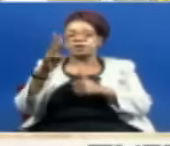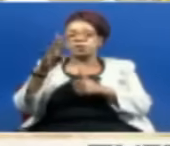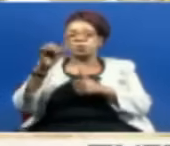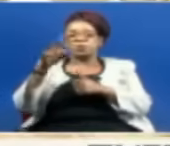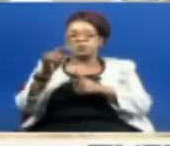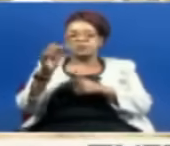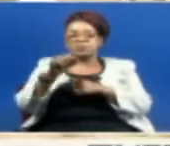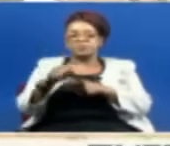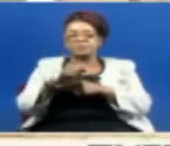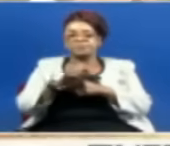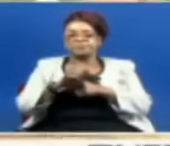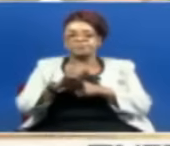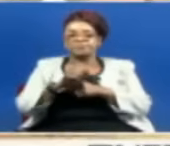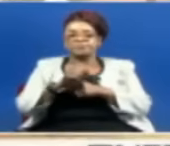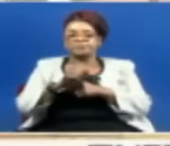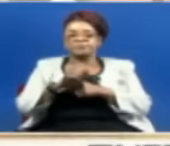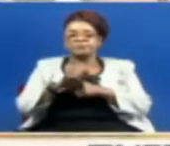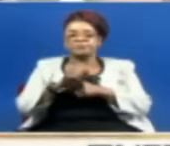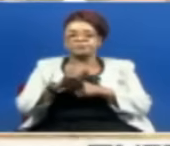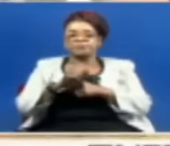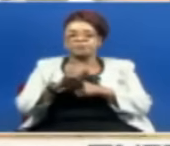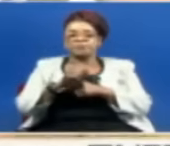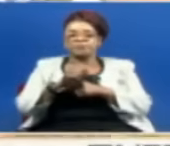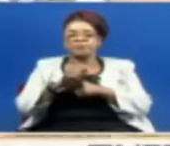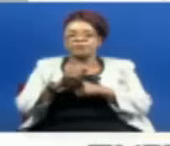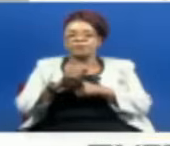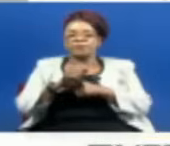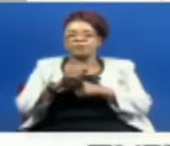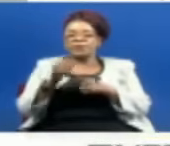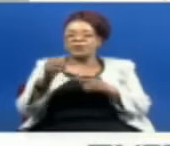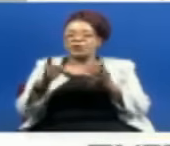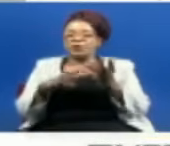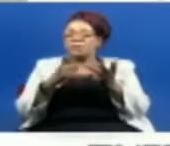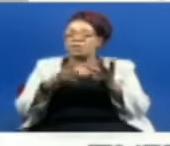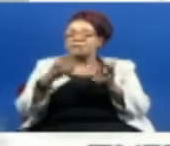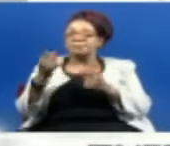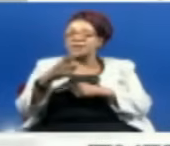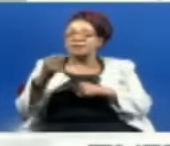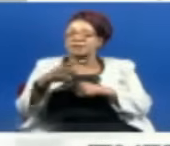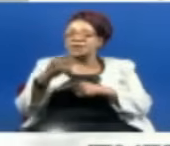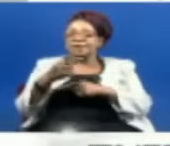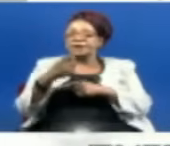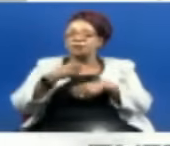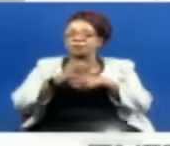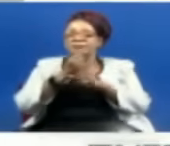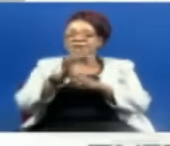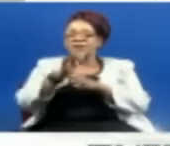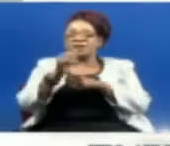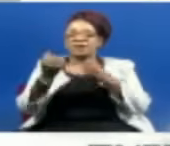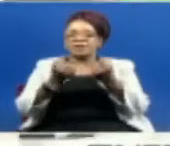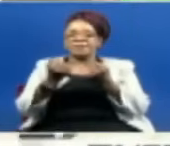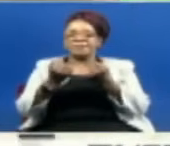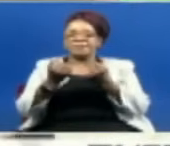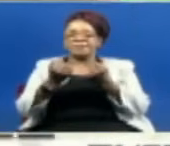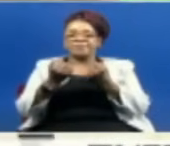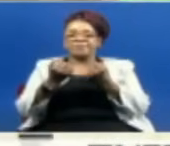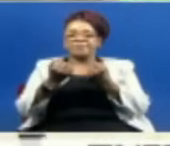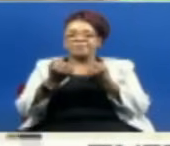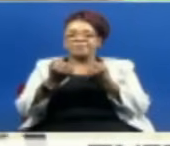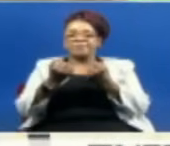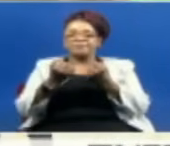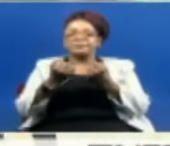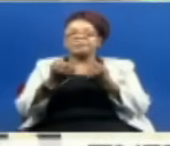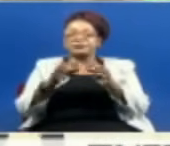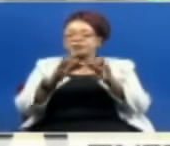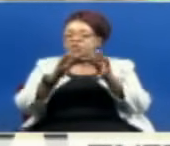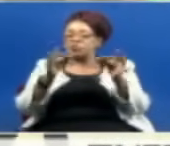how many days, months did it take for you to undergari kasimama hivirikaza? Yes, it's a long-term